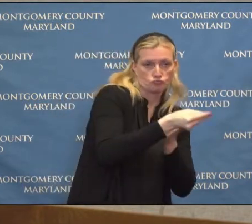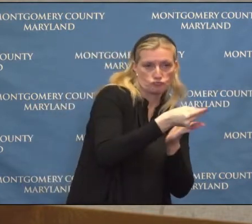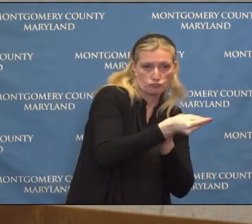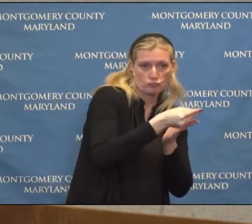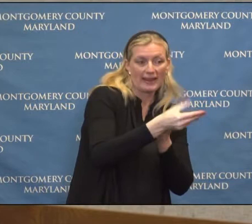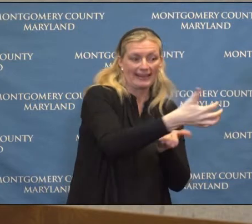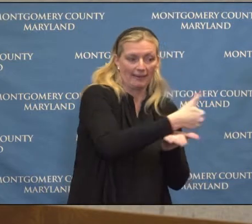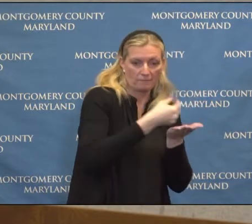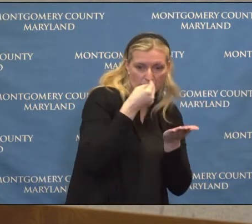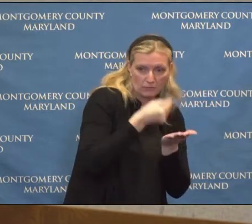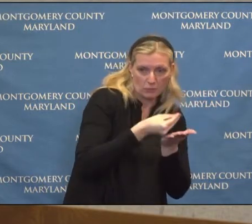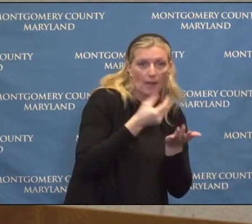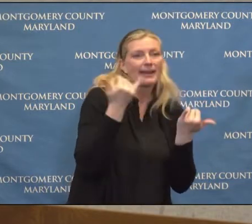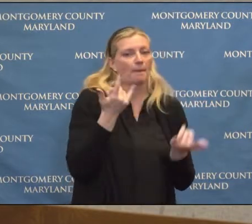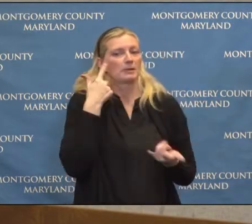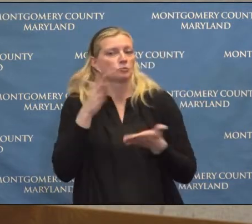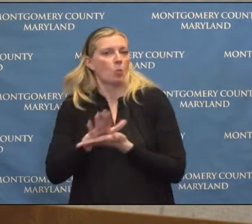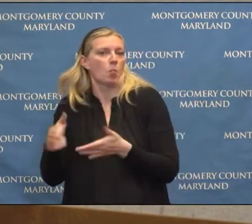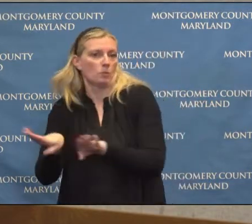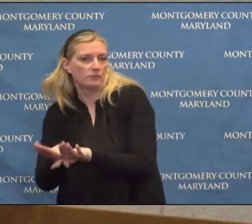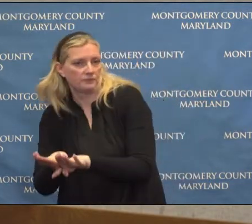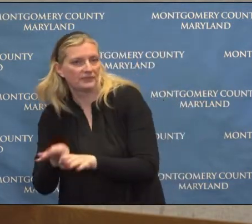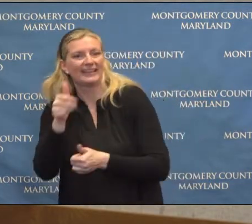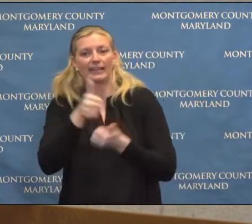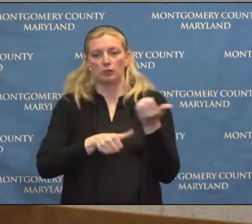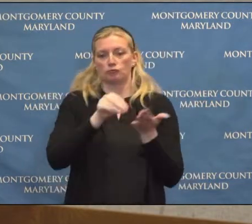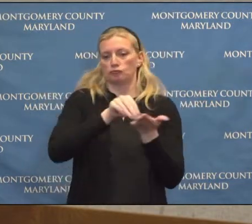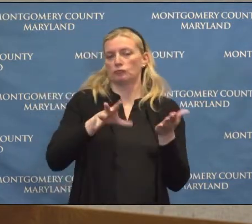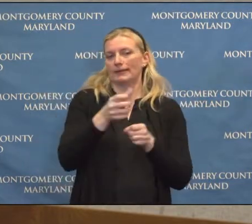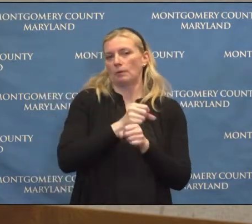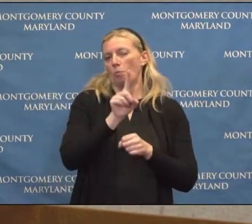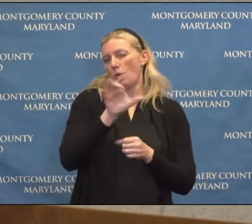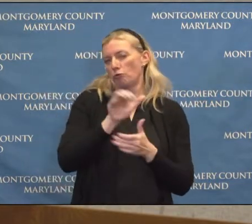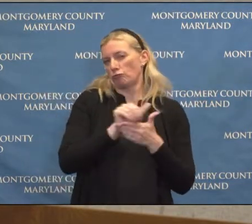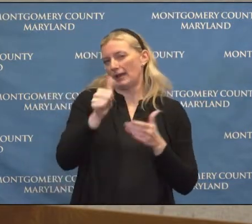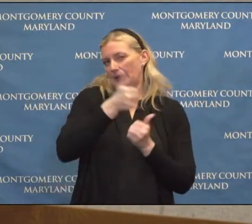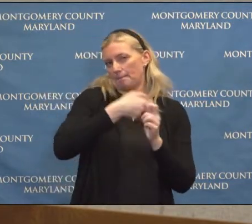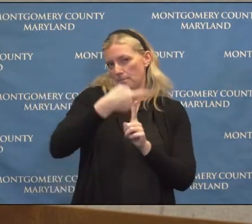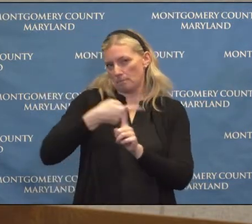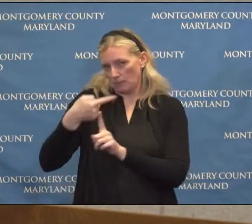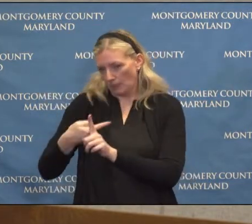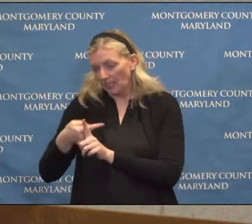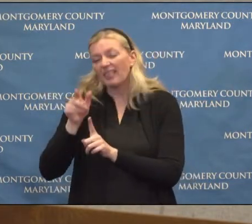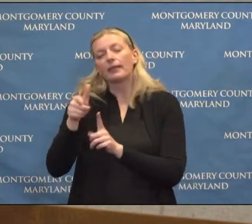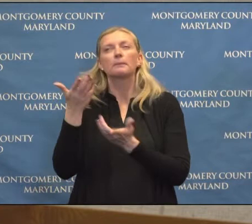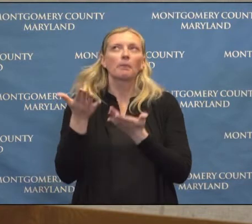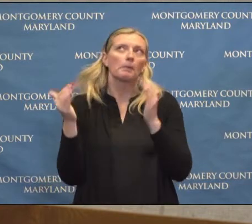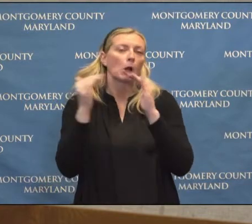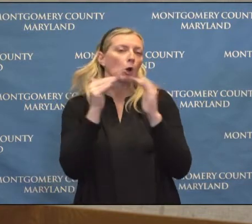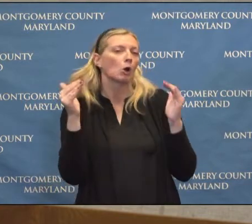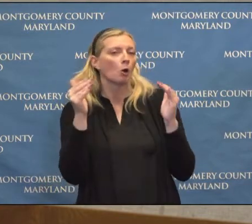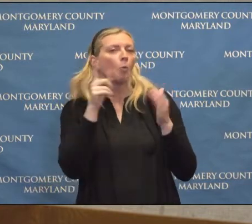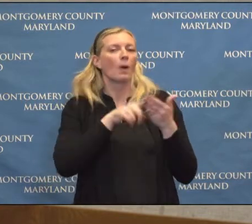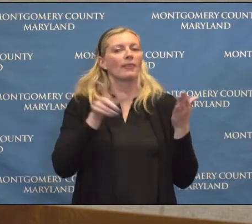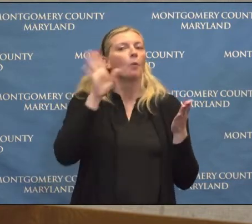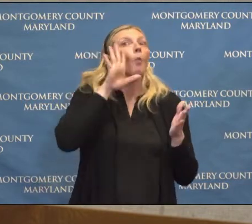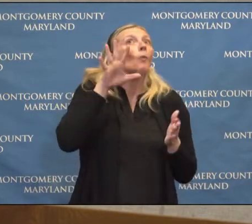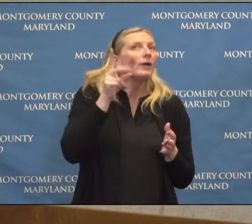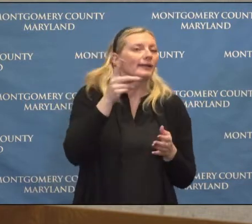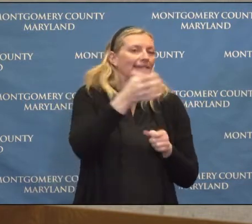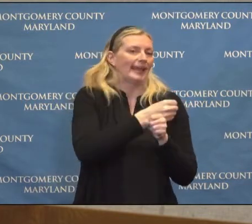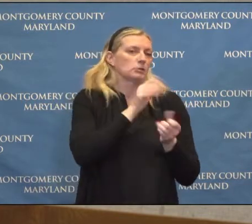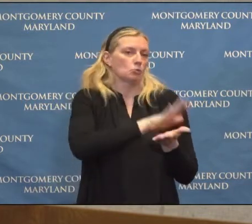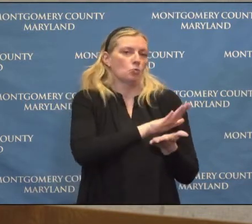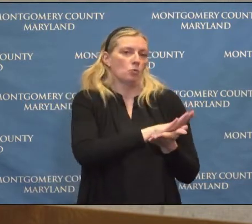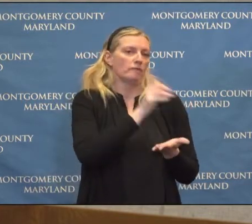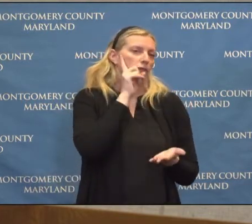closed. Each student will receive about $100 per month, and so that's estimated to be equivalent to the cost of breakfast and lunch. So